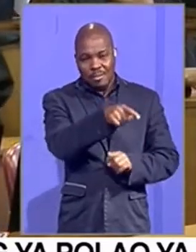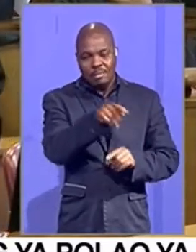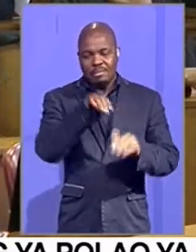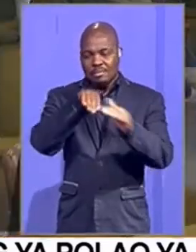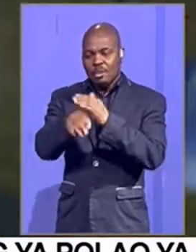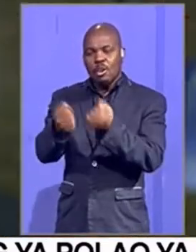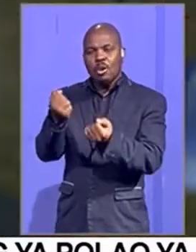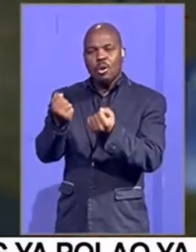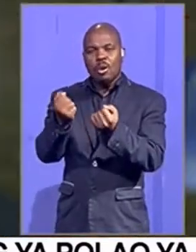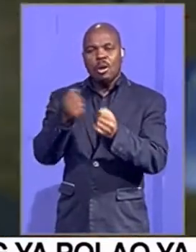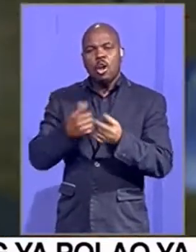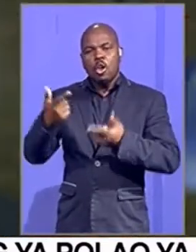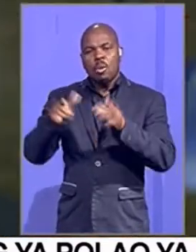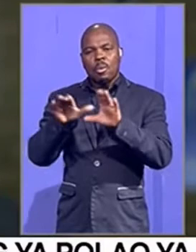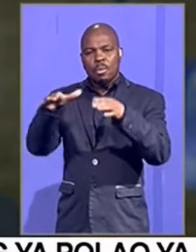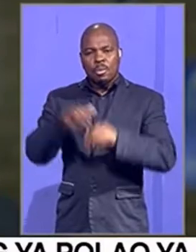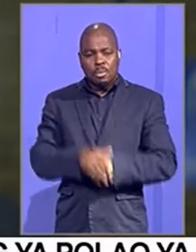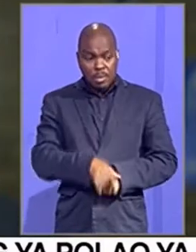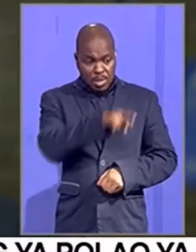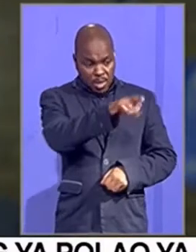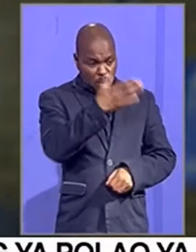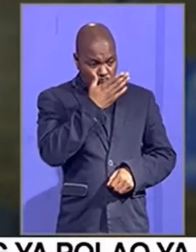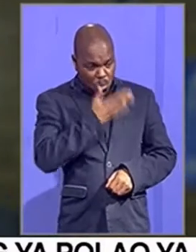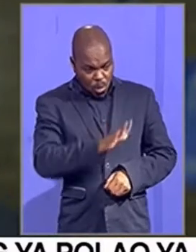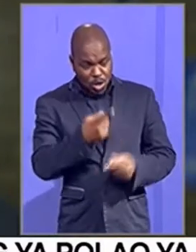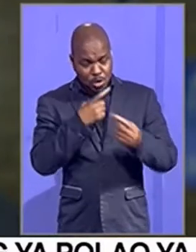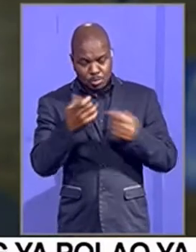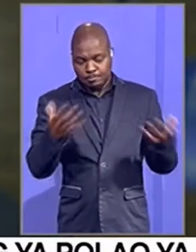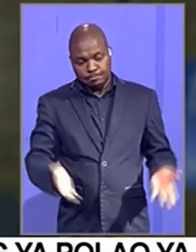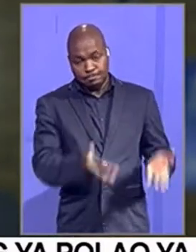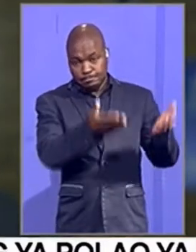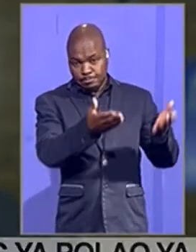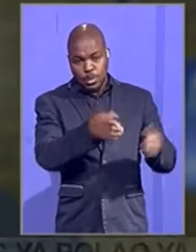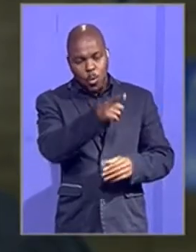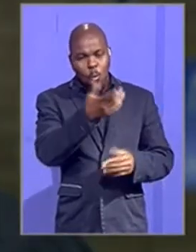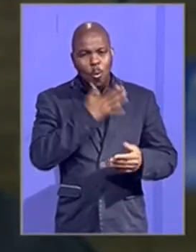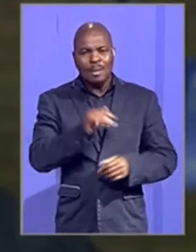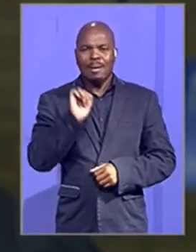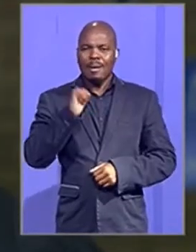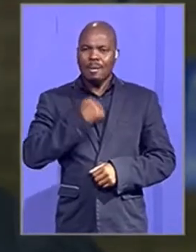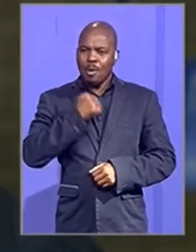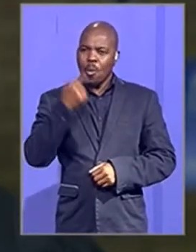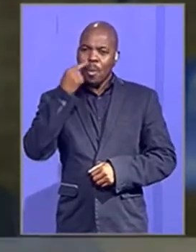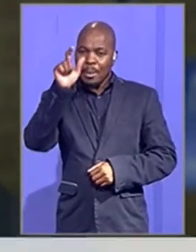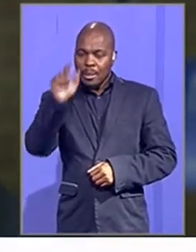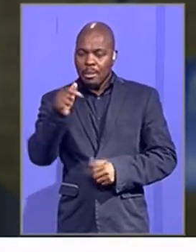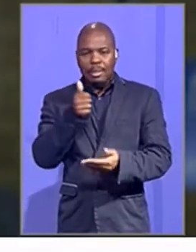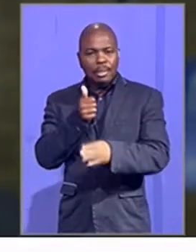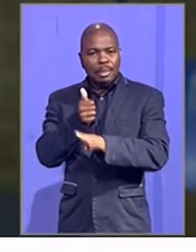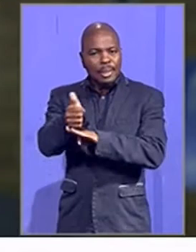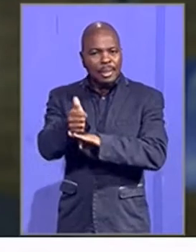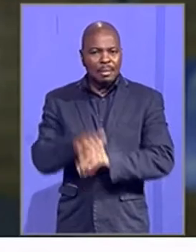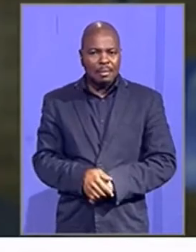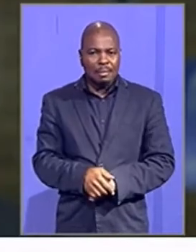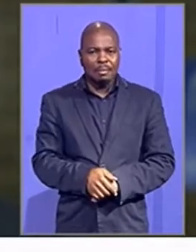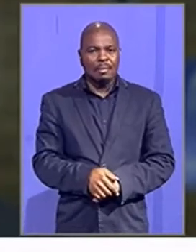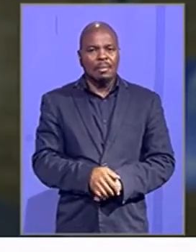molao. Whatever action she wants to take is an attempt to threaten our witnesses. It will